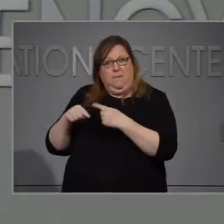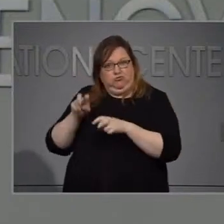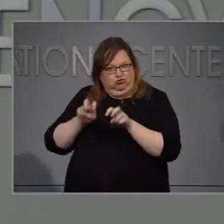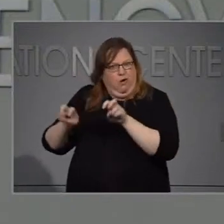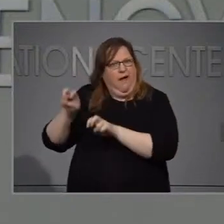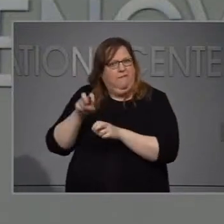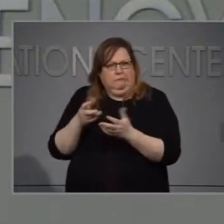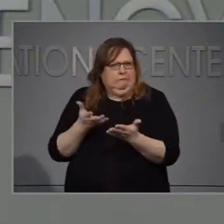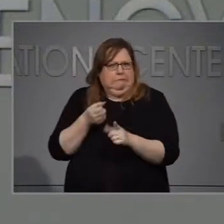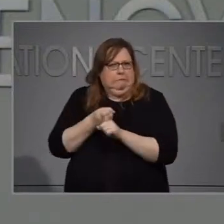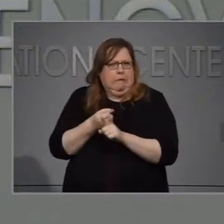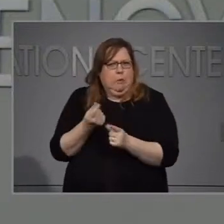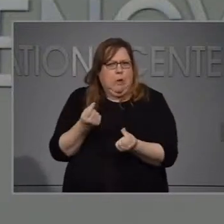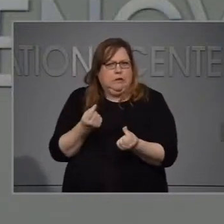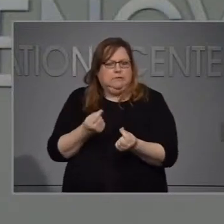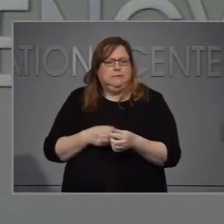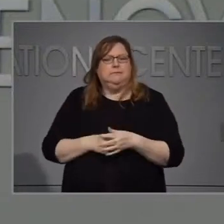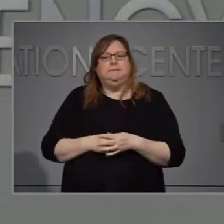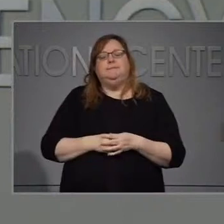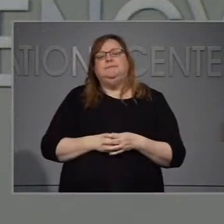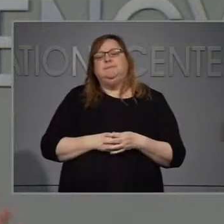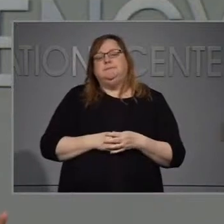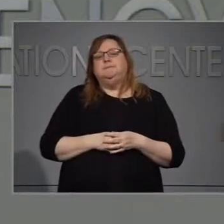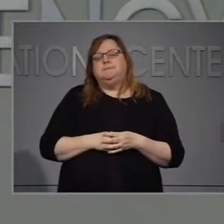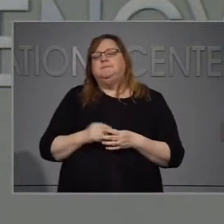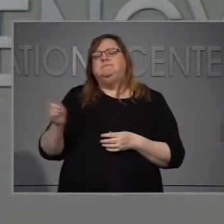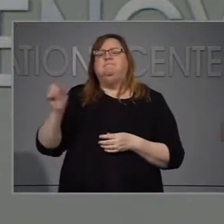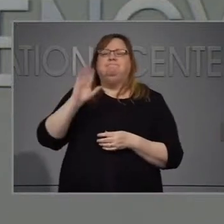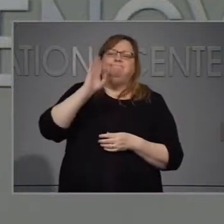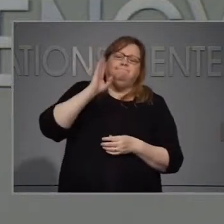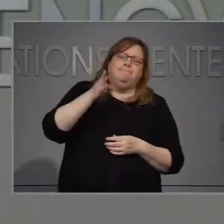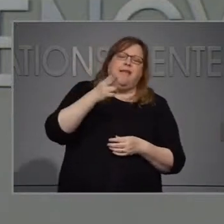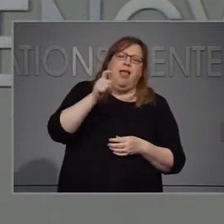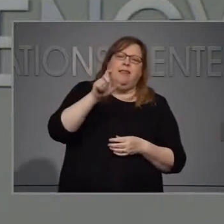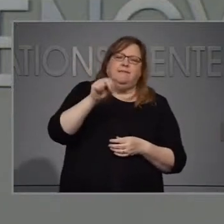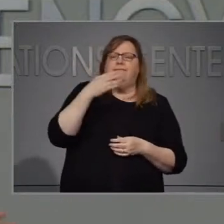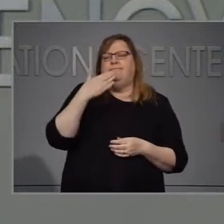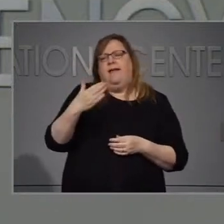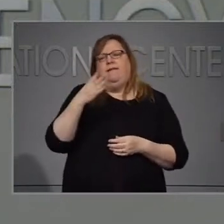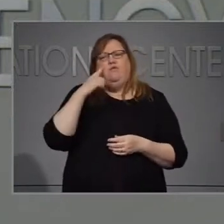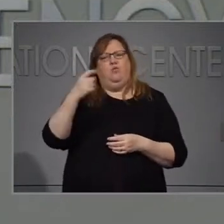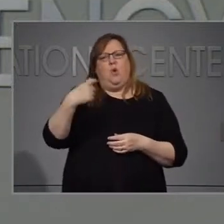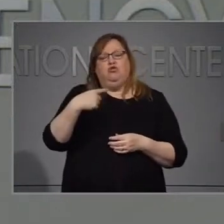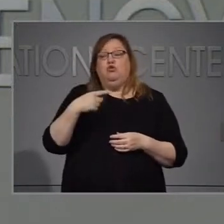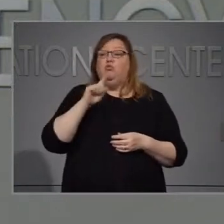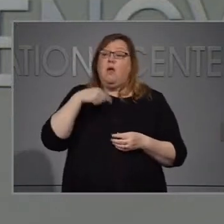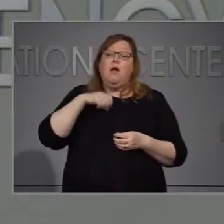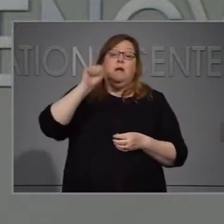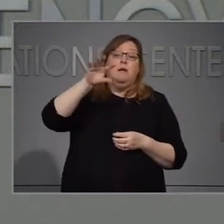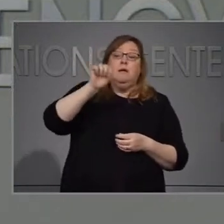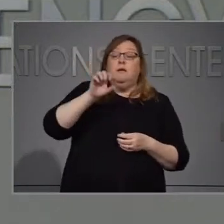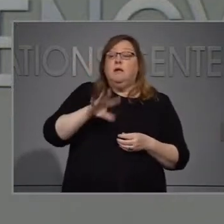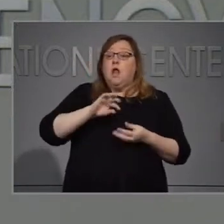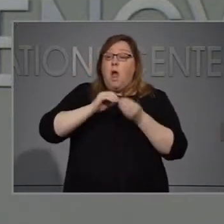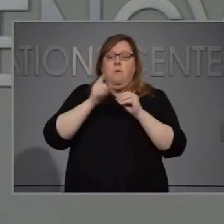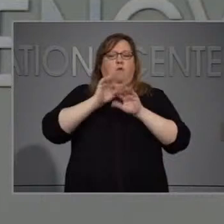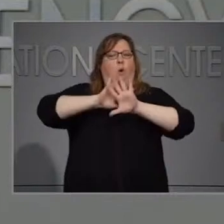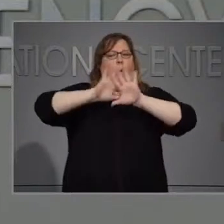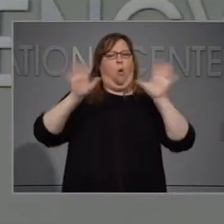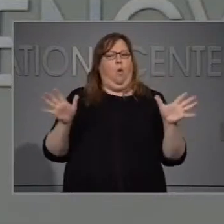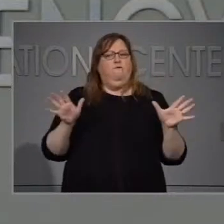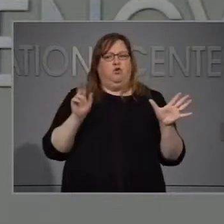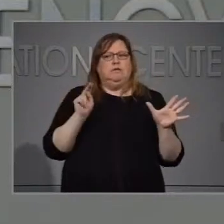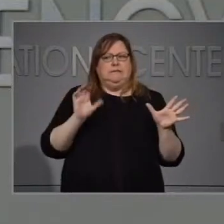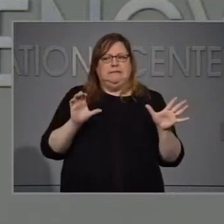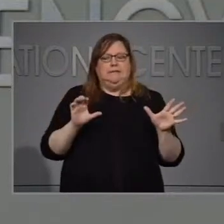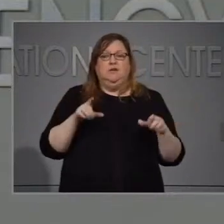for bringing up that topic. And yes, well, I was giving trends for our overall state, but we know that different parts of our state are